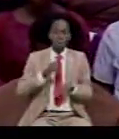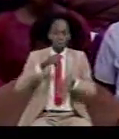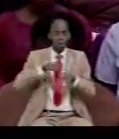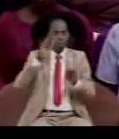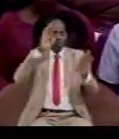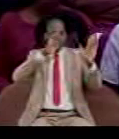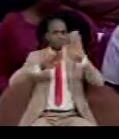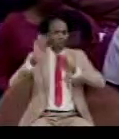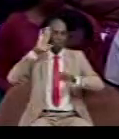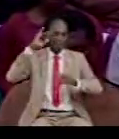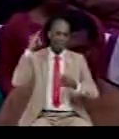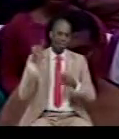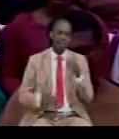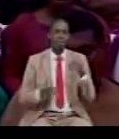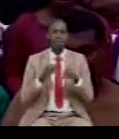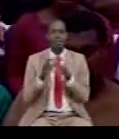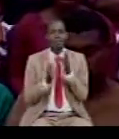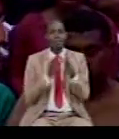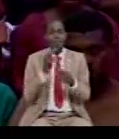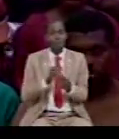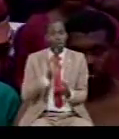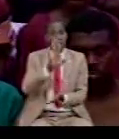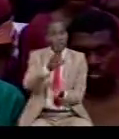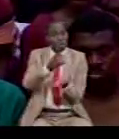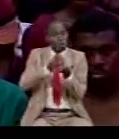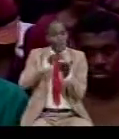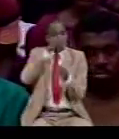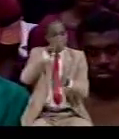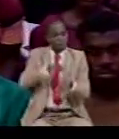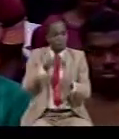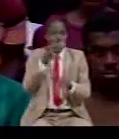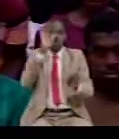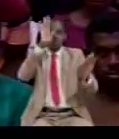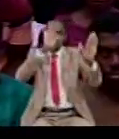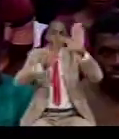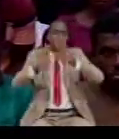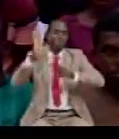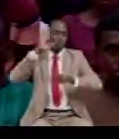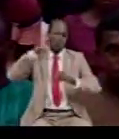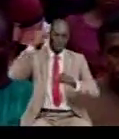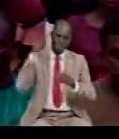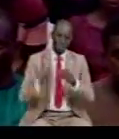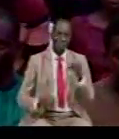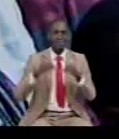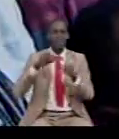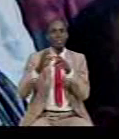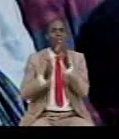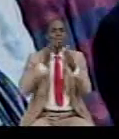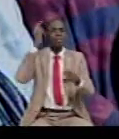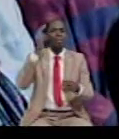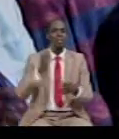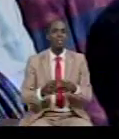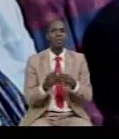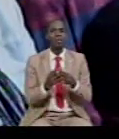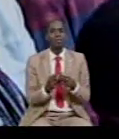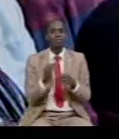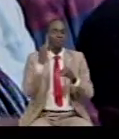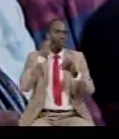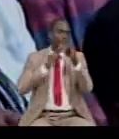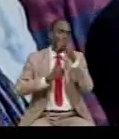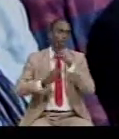over. Your own time of trouble will be over in Jesus' name. Isaiah